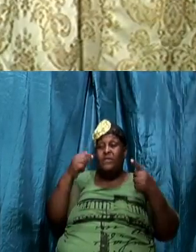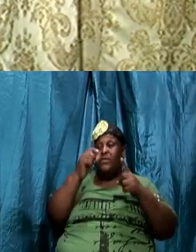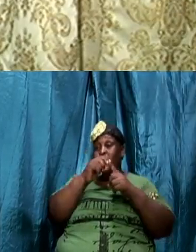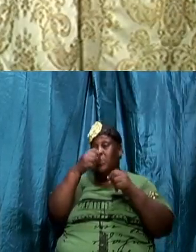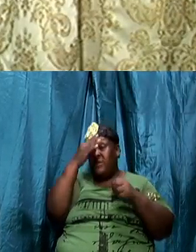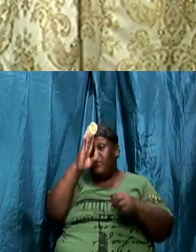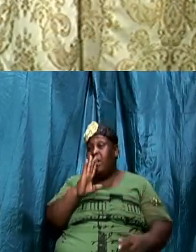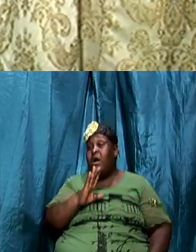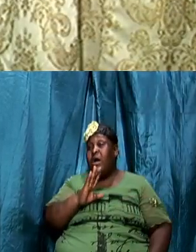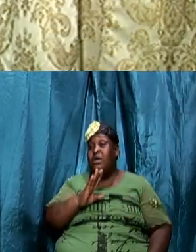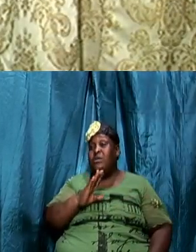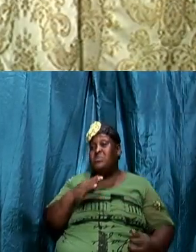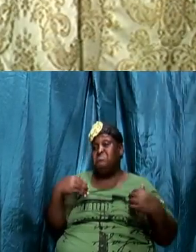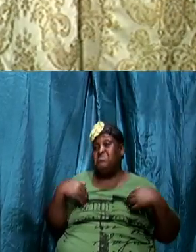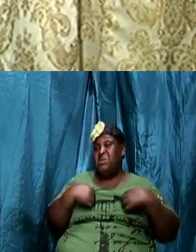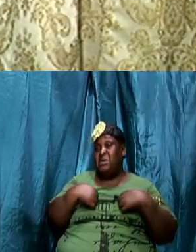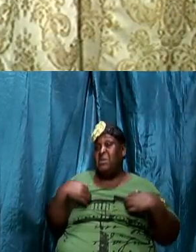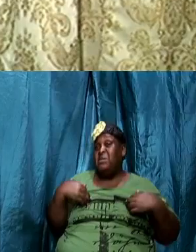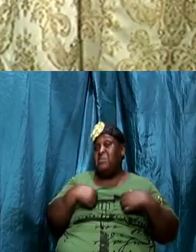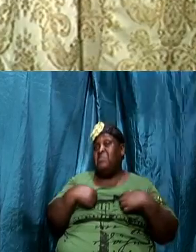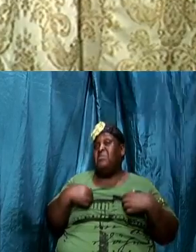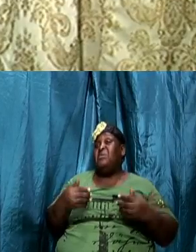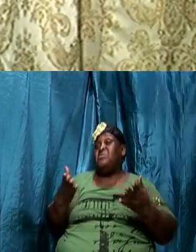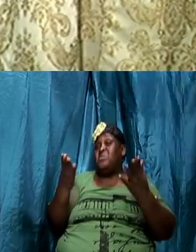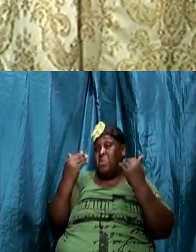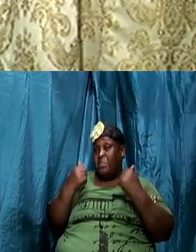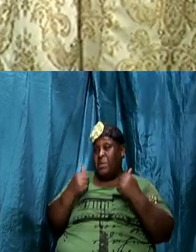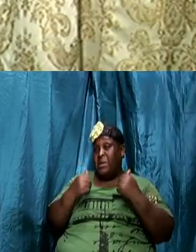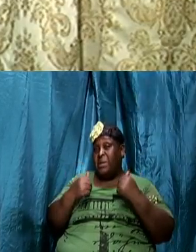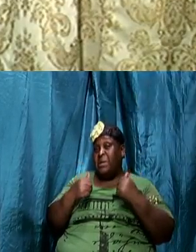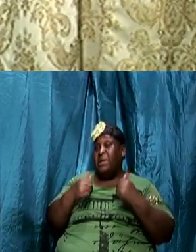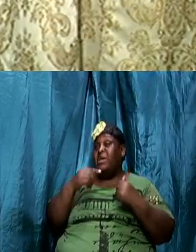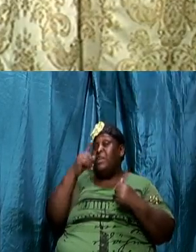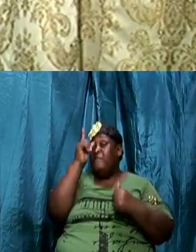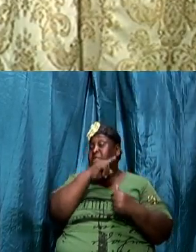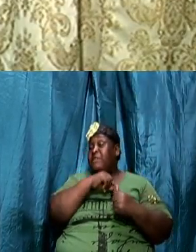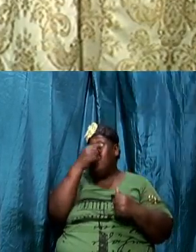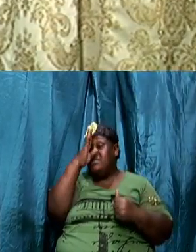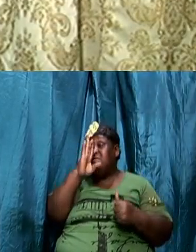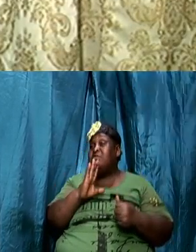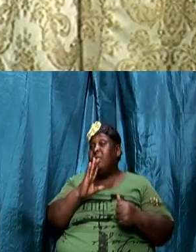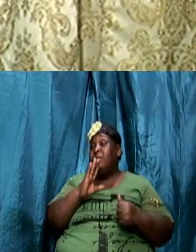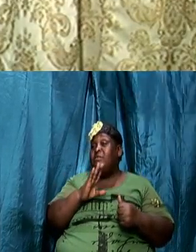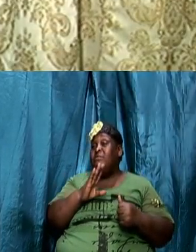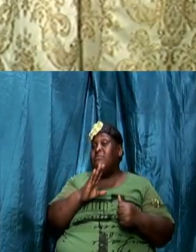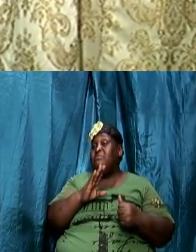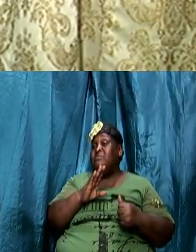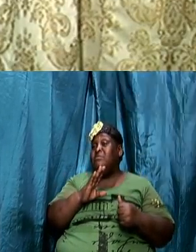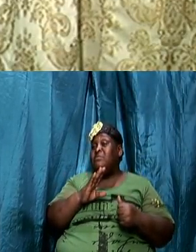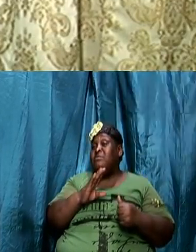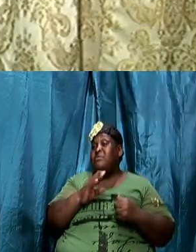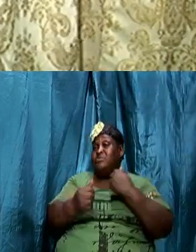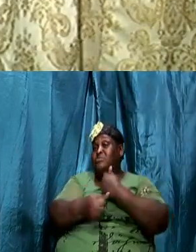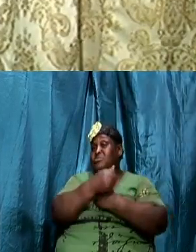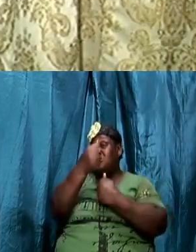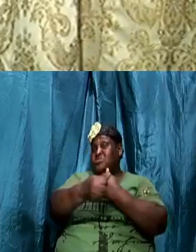beast will come eat us. And the Antichrist will have us for supper.